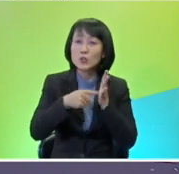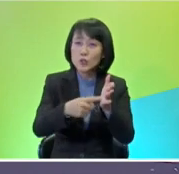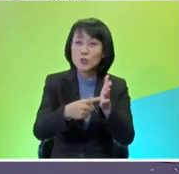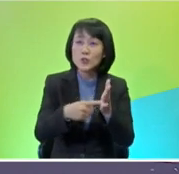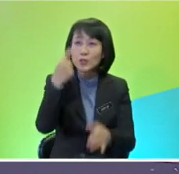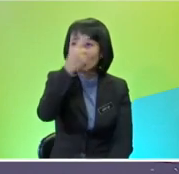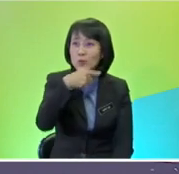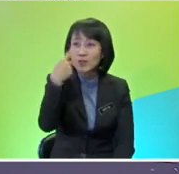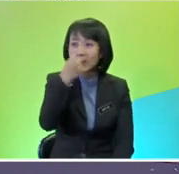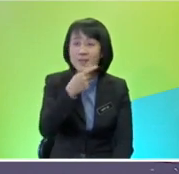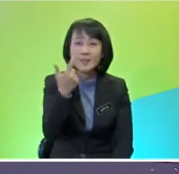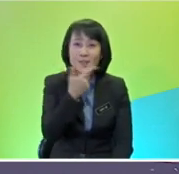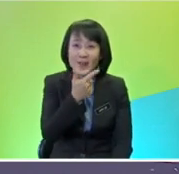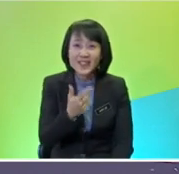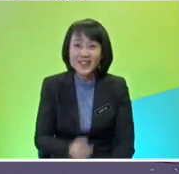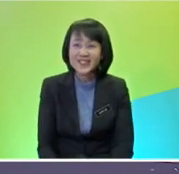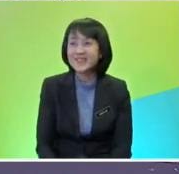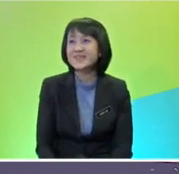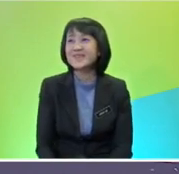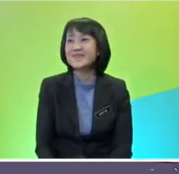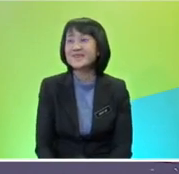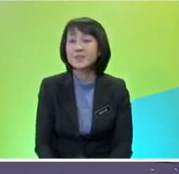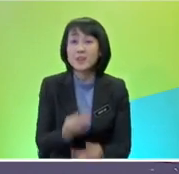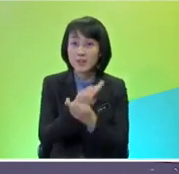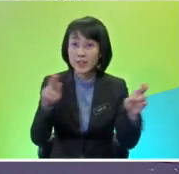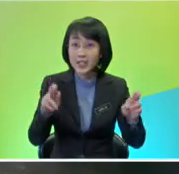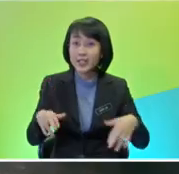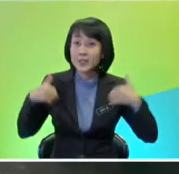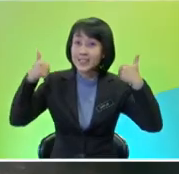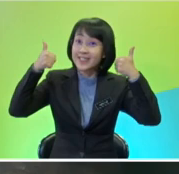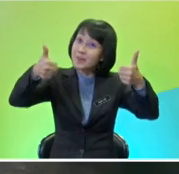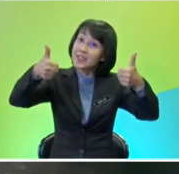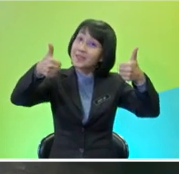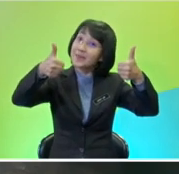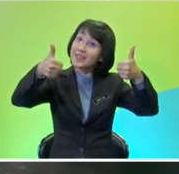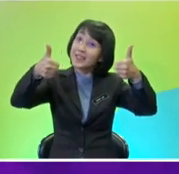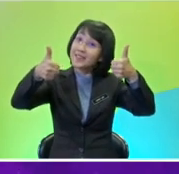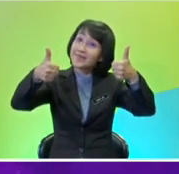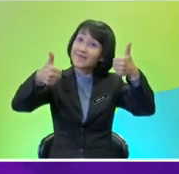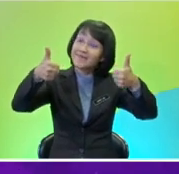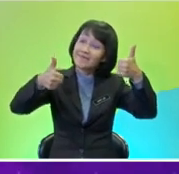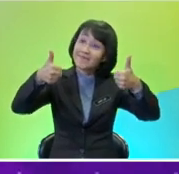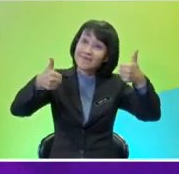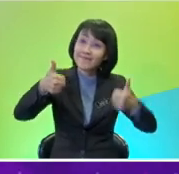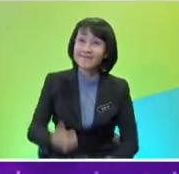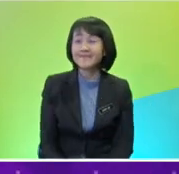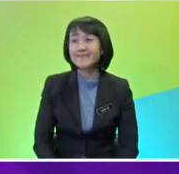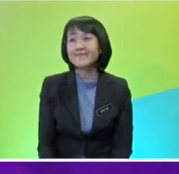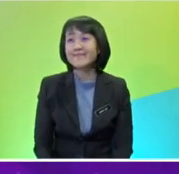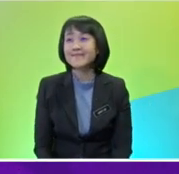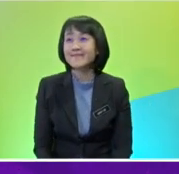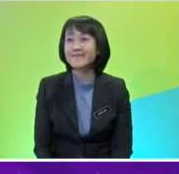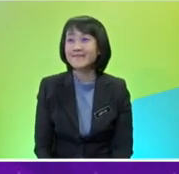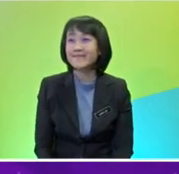ready? If you are ready, show us double thumbs up. Let's go. Double thumbs up. They are ever ready.